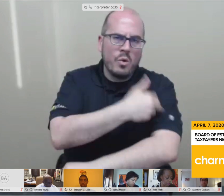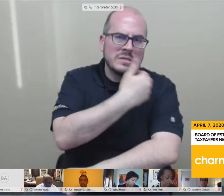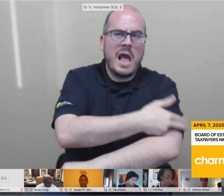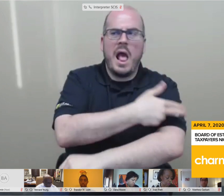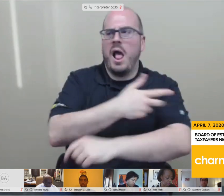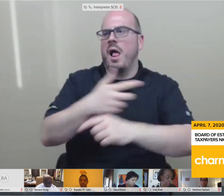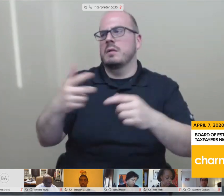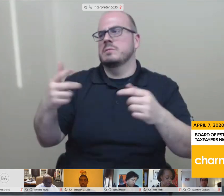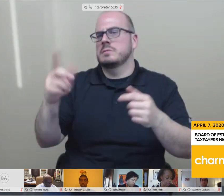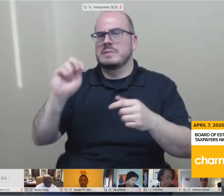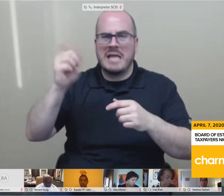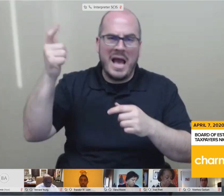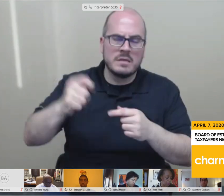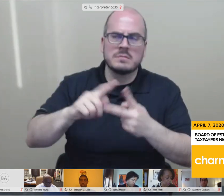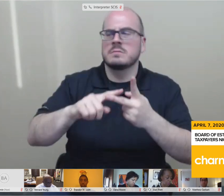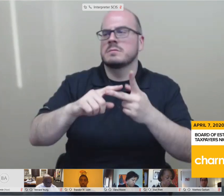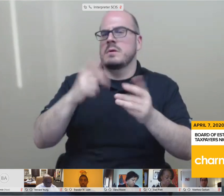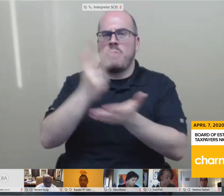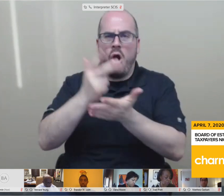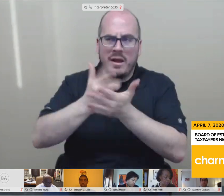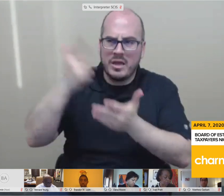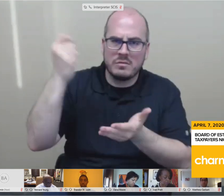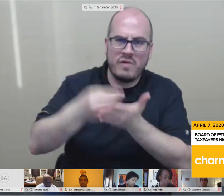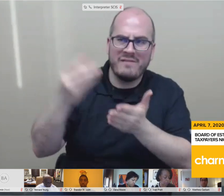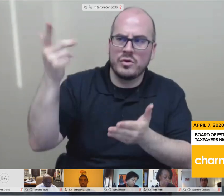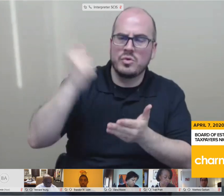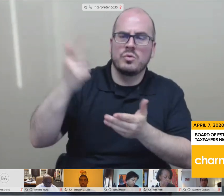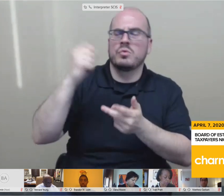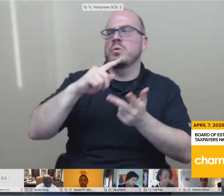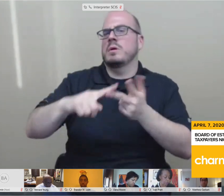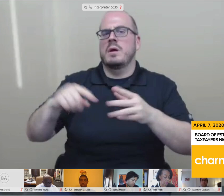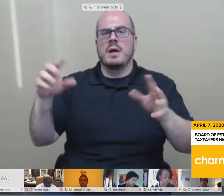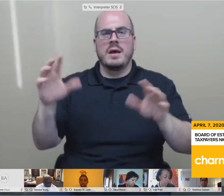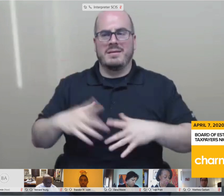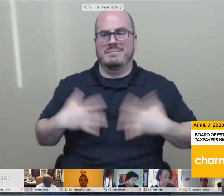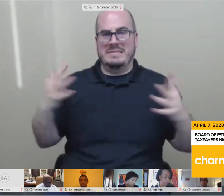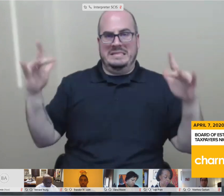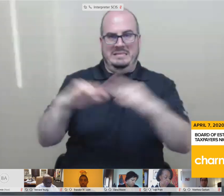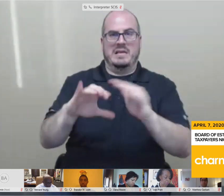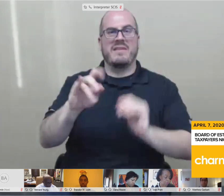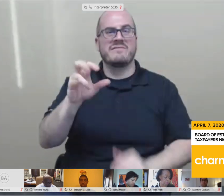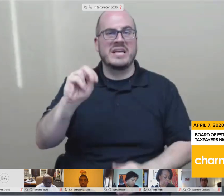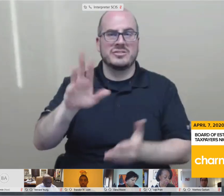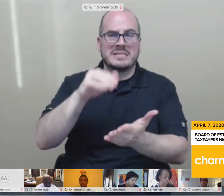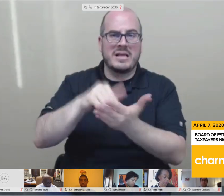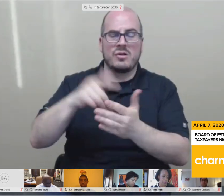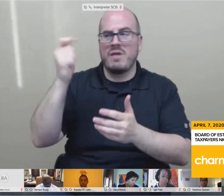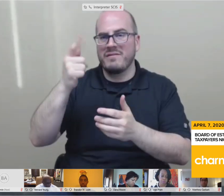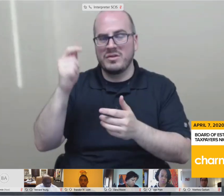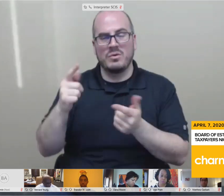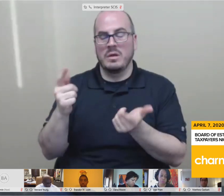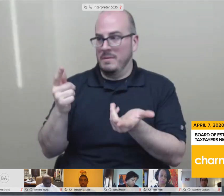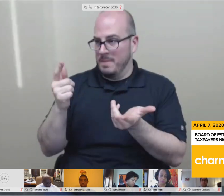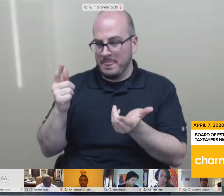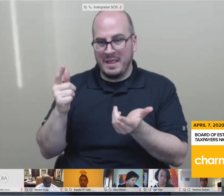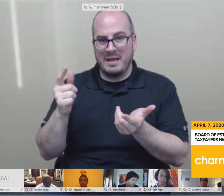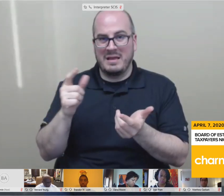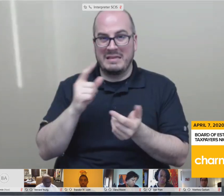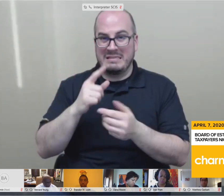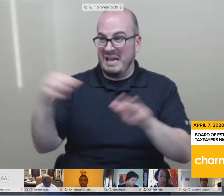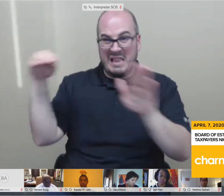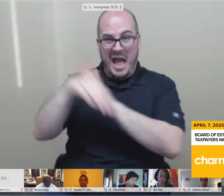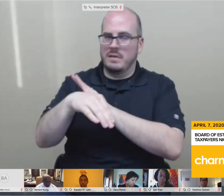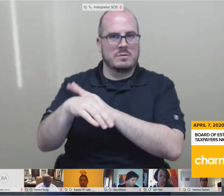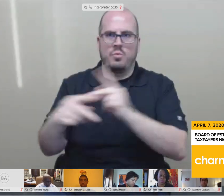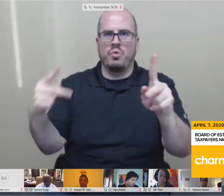center business, parking related revenues, are not just declining, but we expect to collect very little, if anything, in